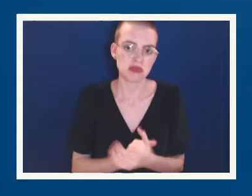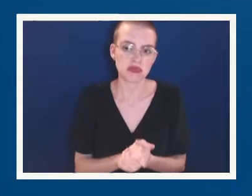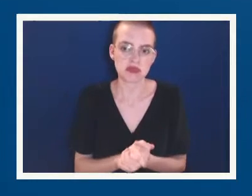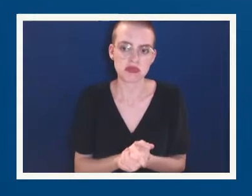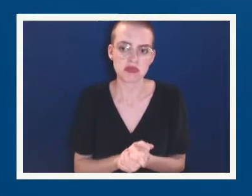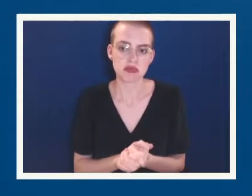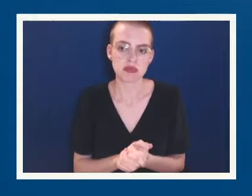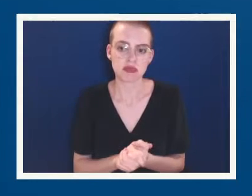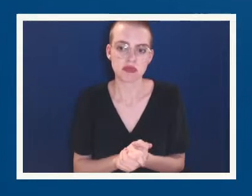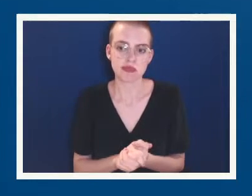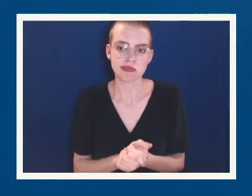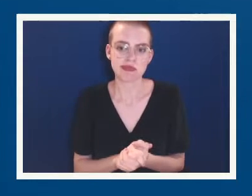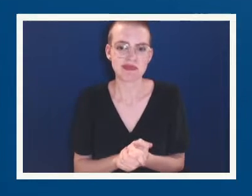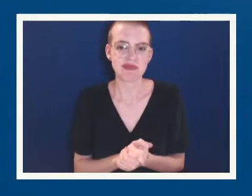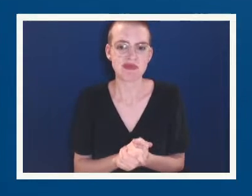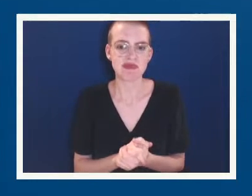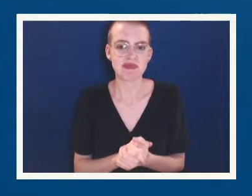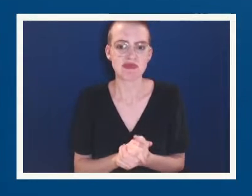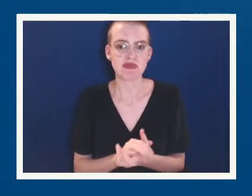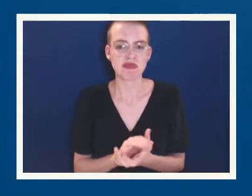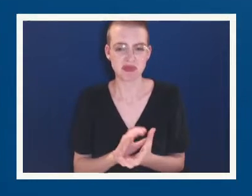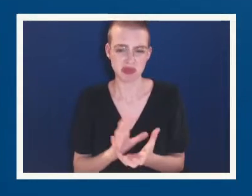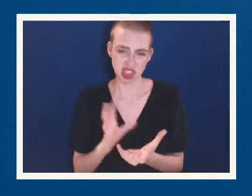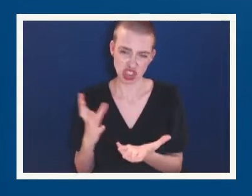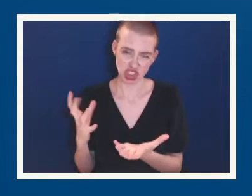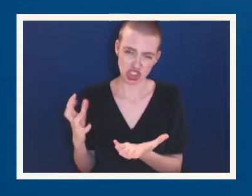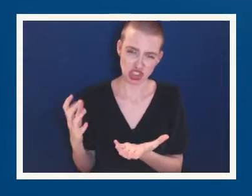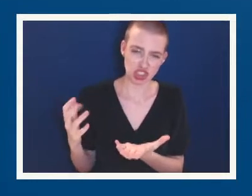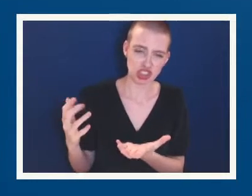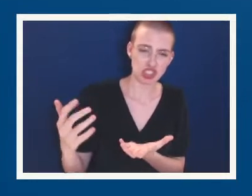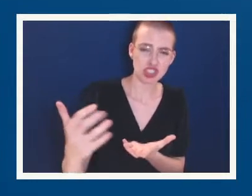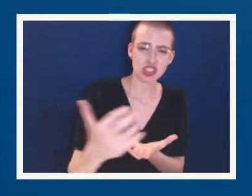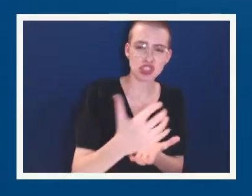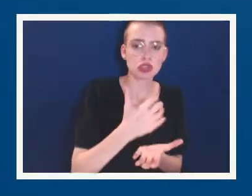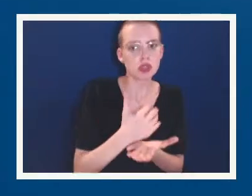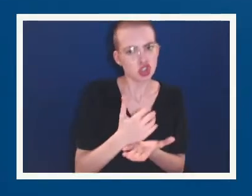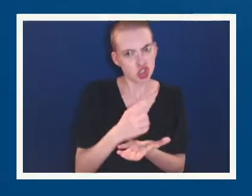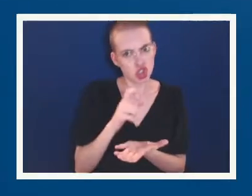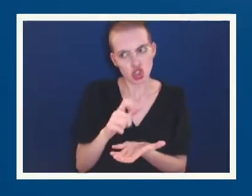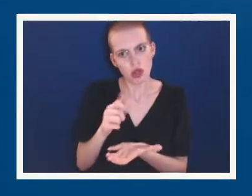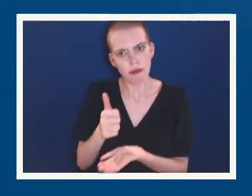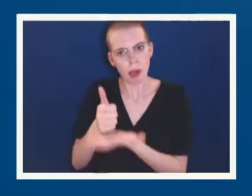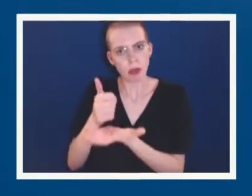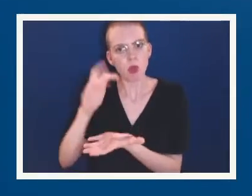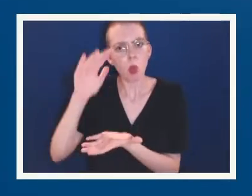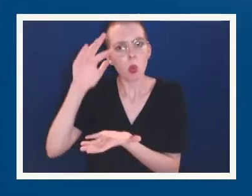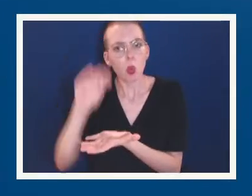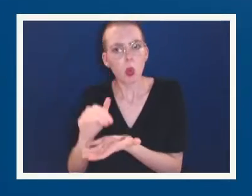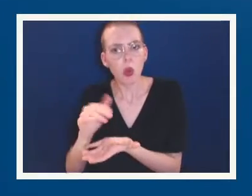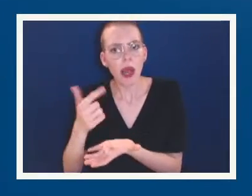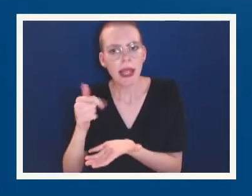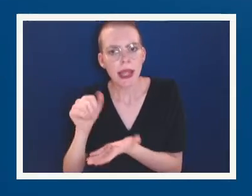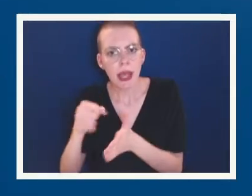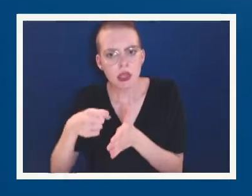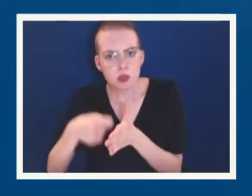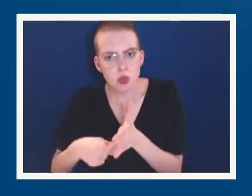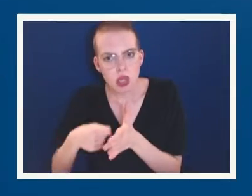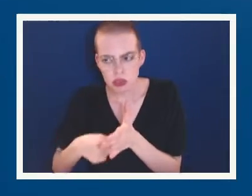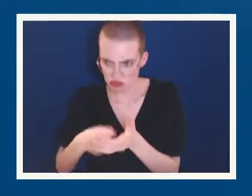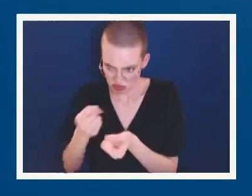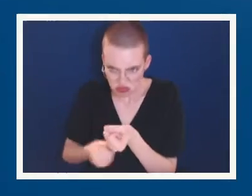Look, they should have used that money, what they're supposed to do, to lower gas prices at the pump for the American people. If they